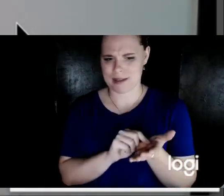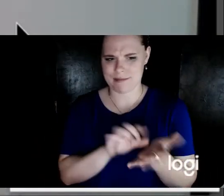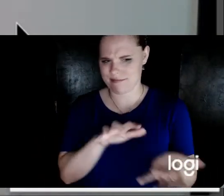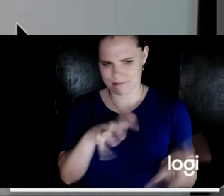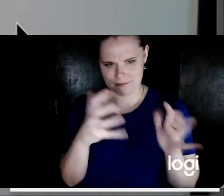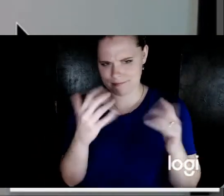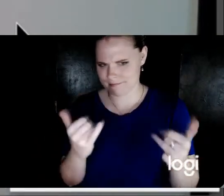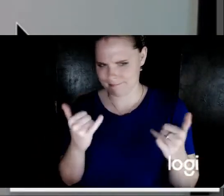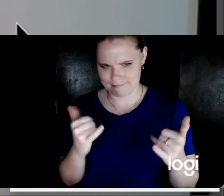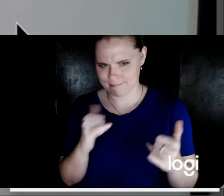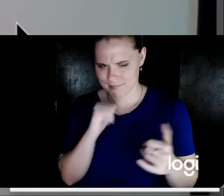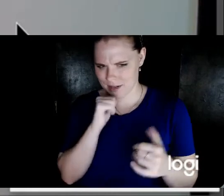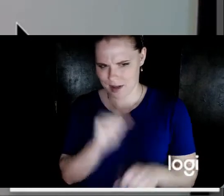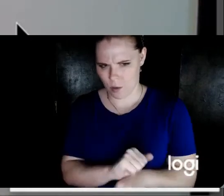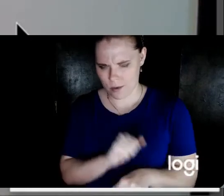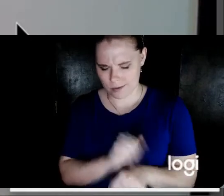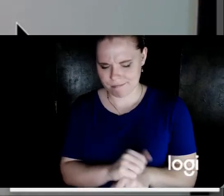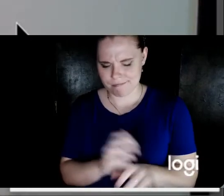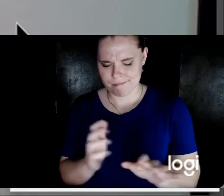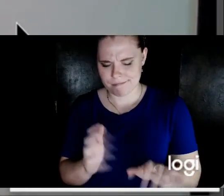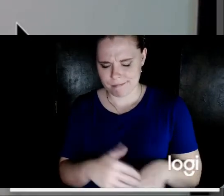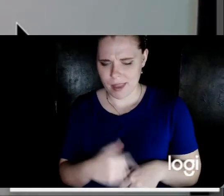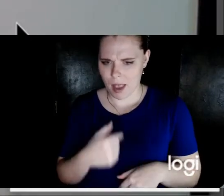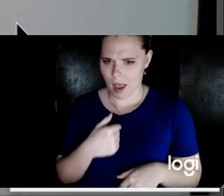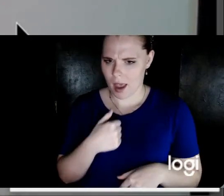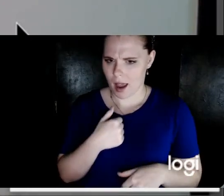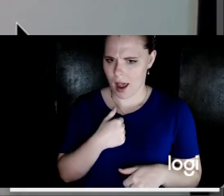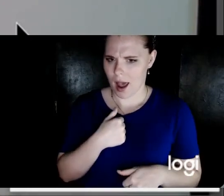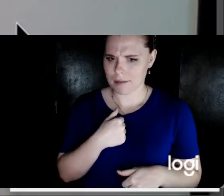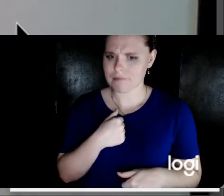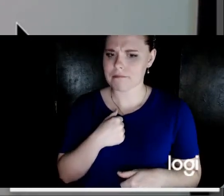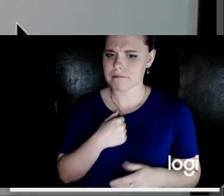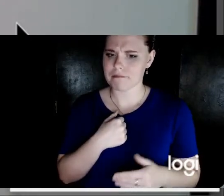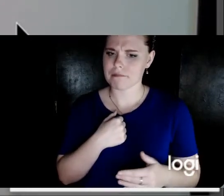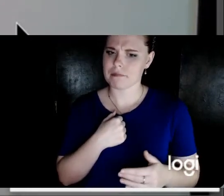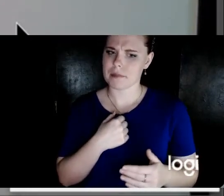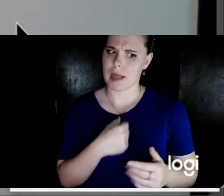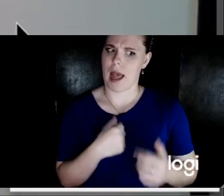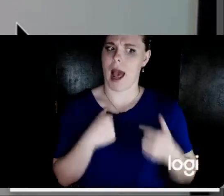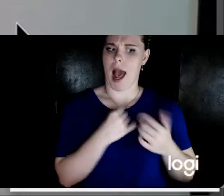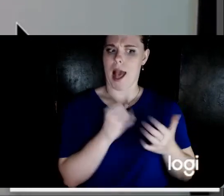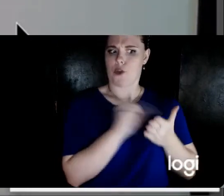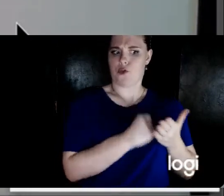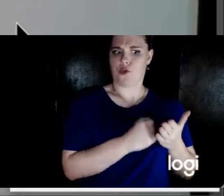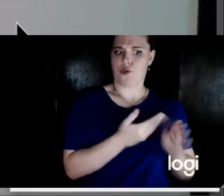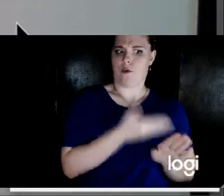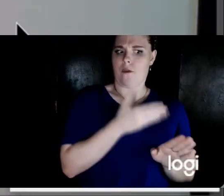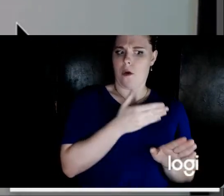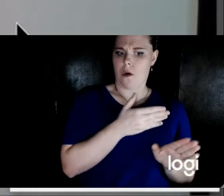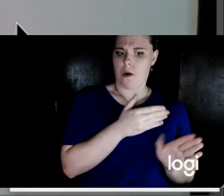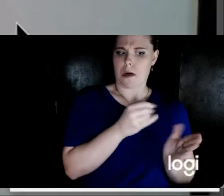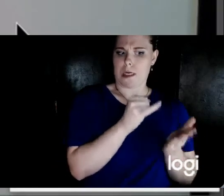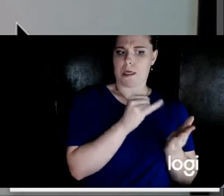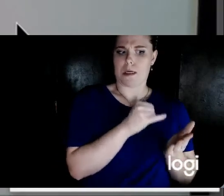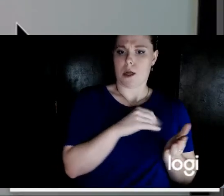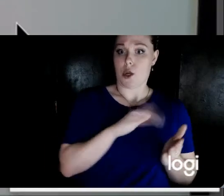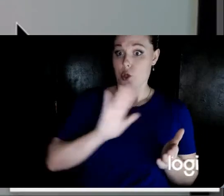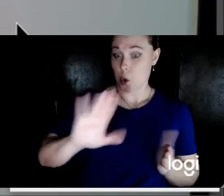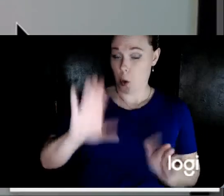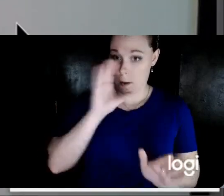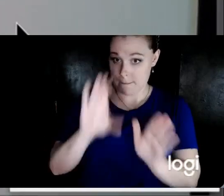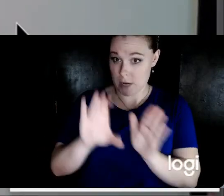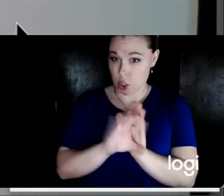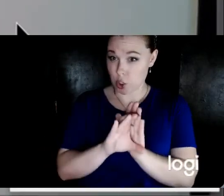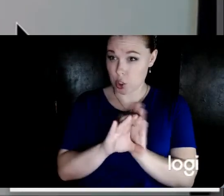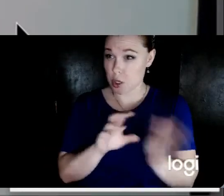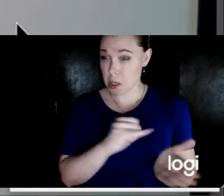today. So I am drawing off of a quick sketch that I did. I looked at your photo